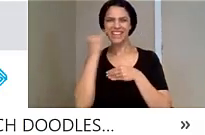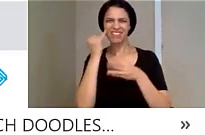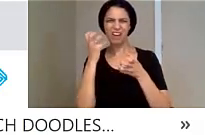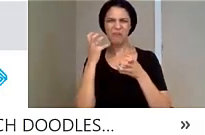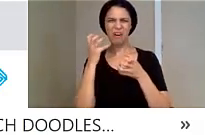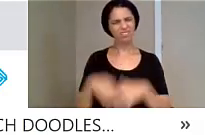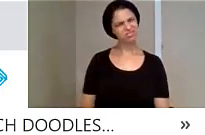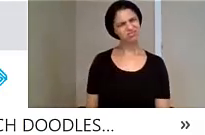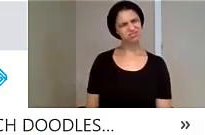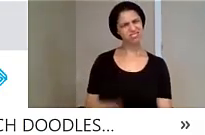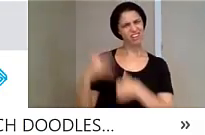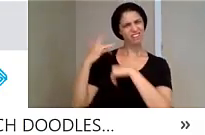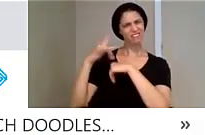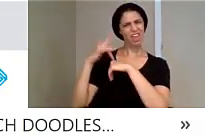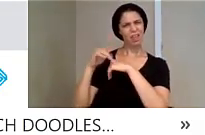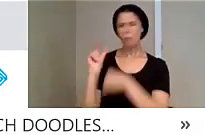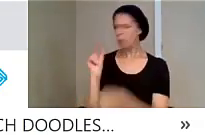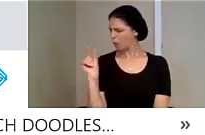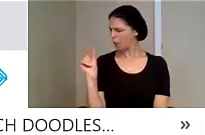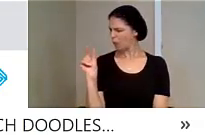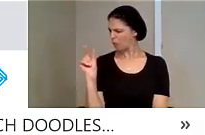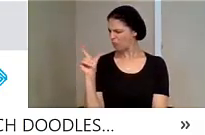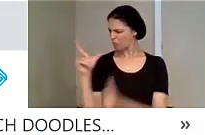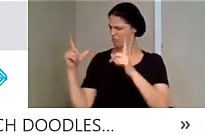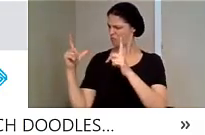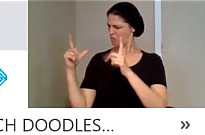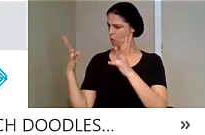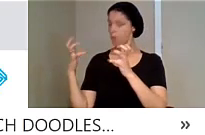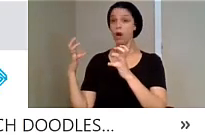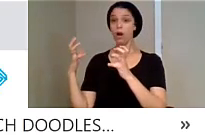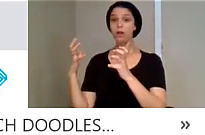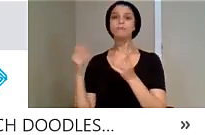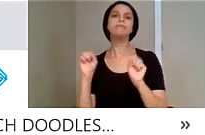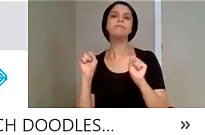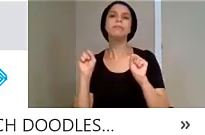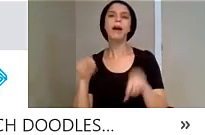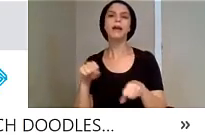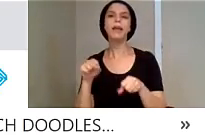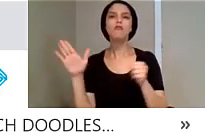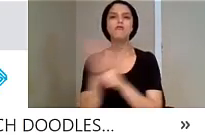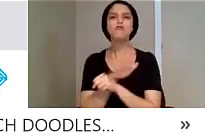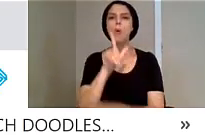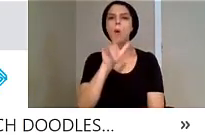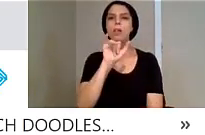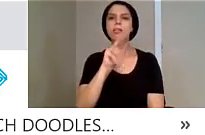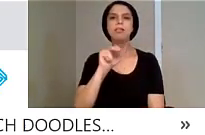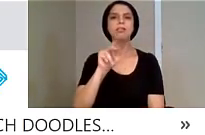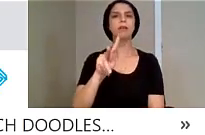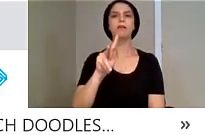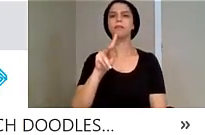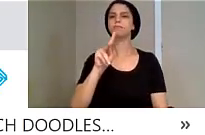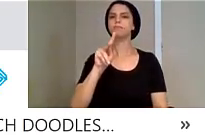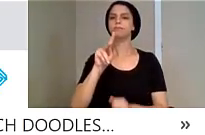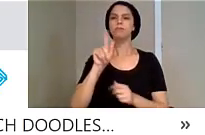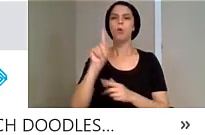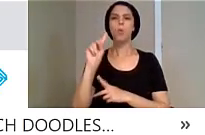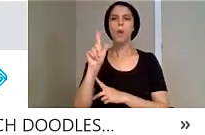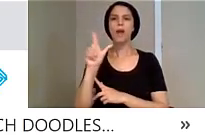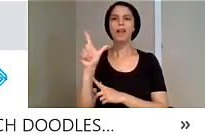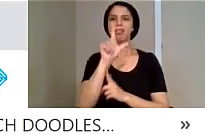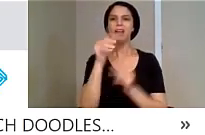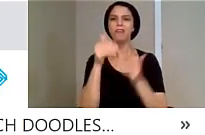larger workspace than what I have right here, then I can click on this link, which is the name of the assignment in the upper left-hand